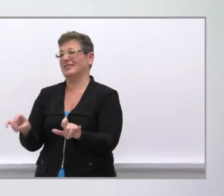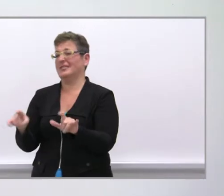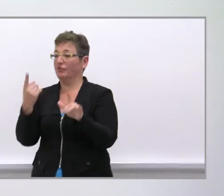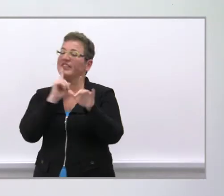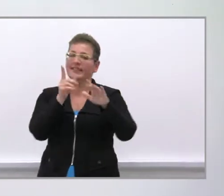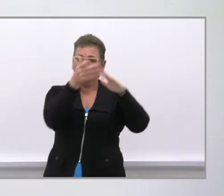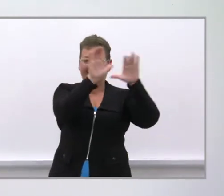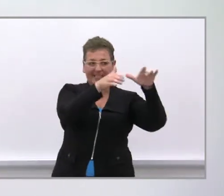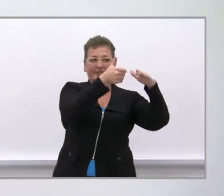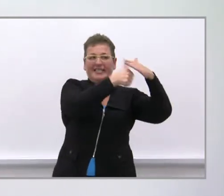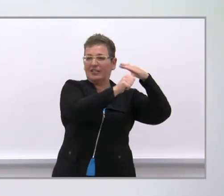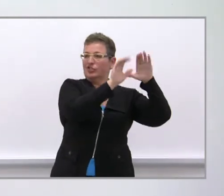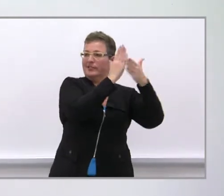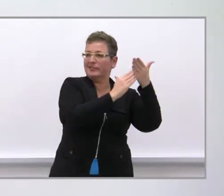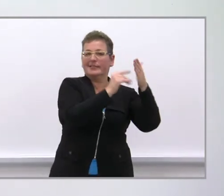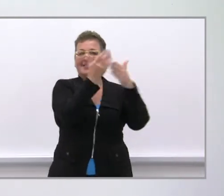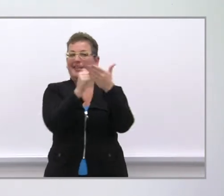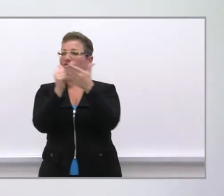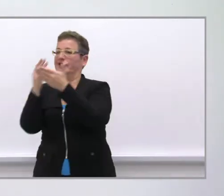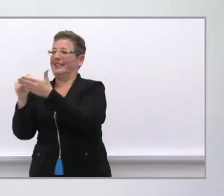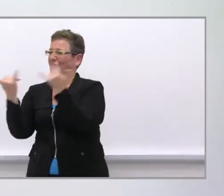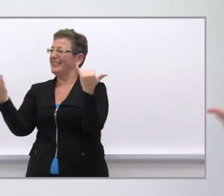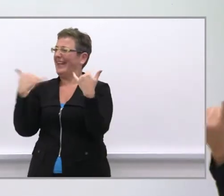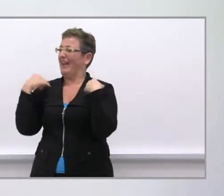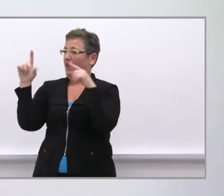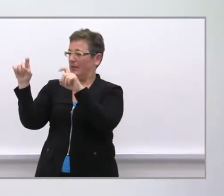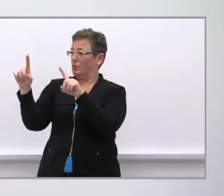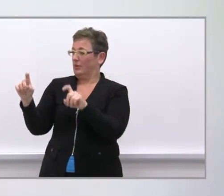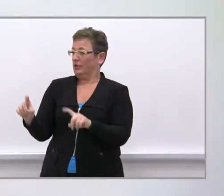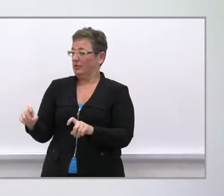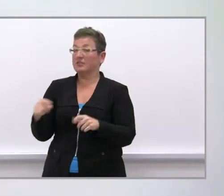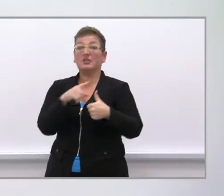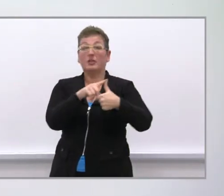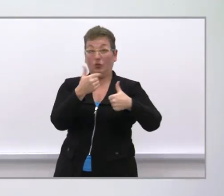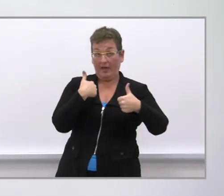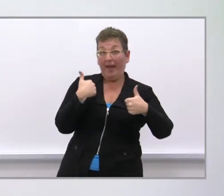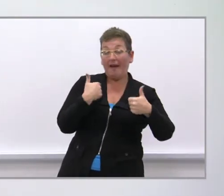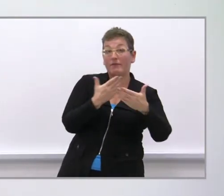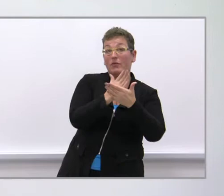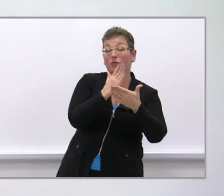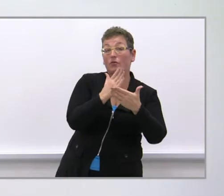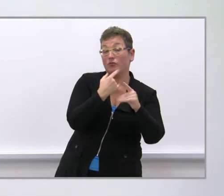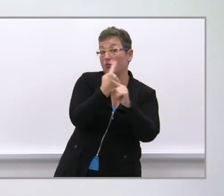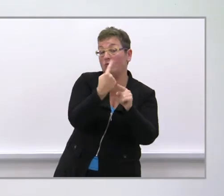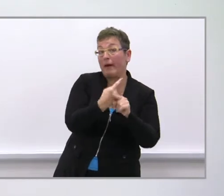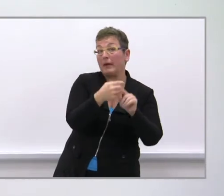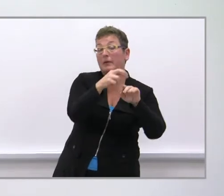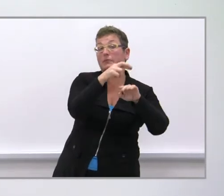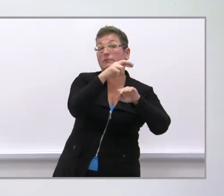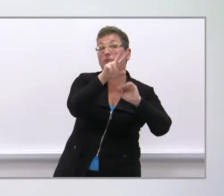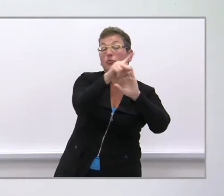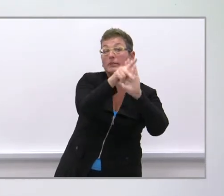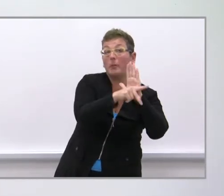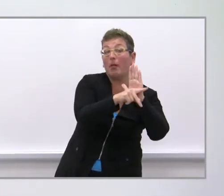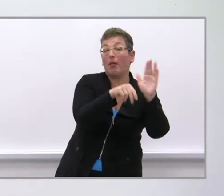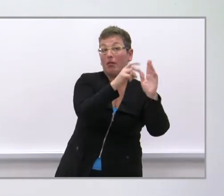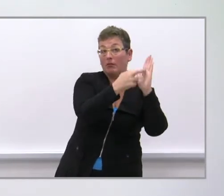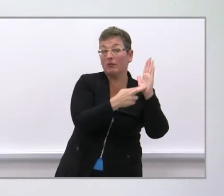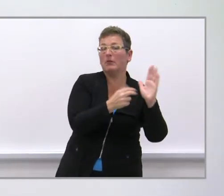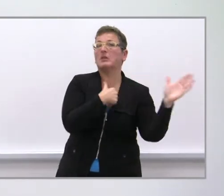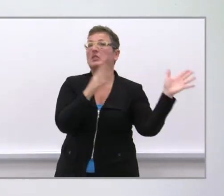questions basically after each of these questions today. So, do we have the right principles? Have we missed